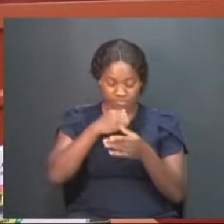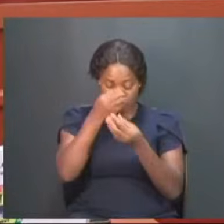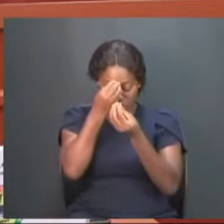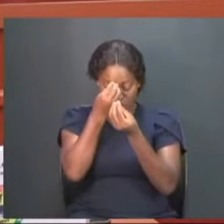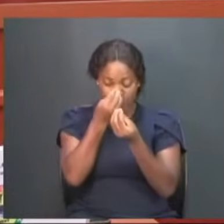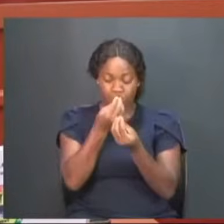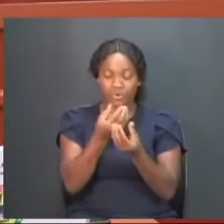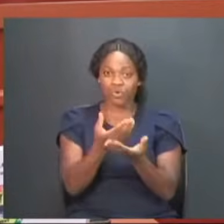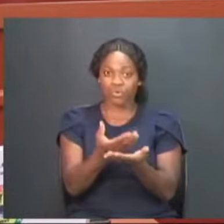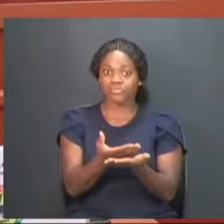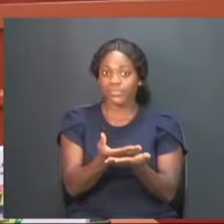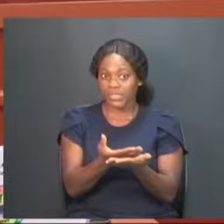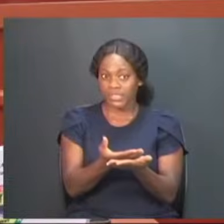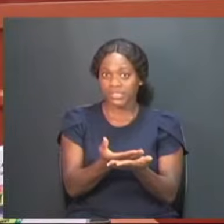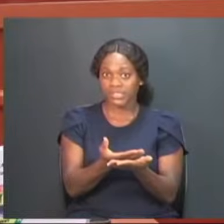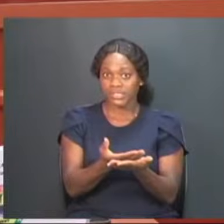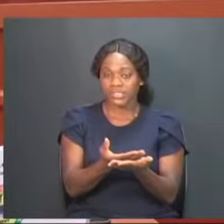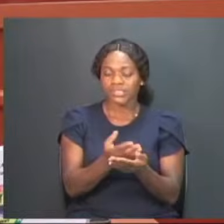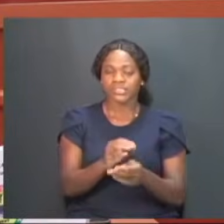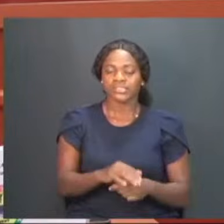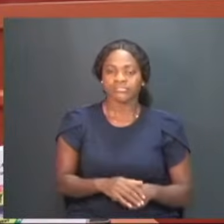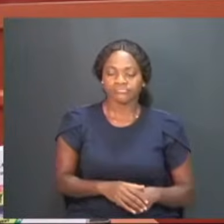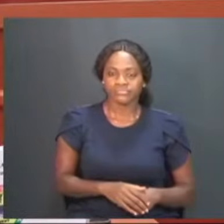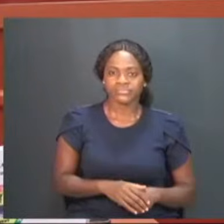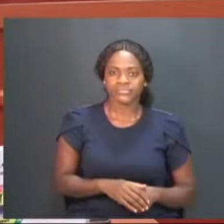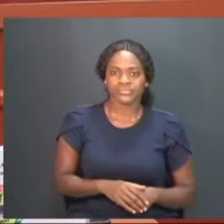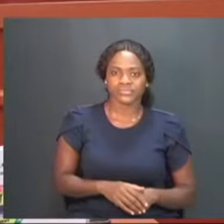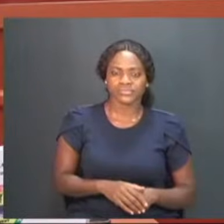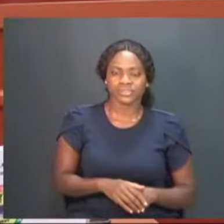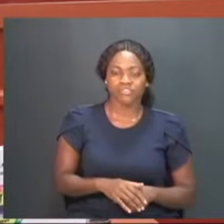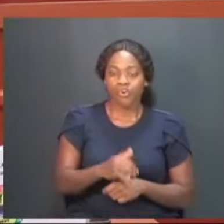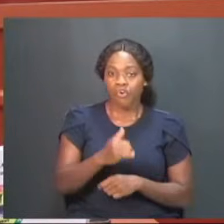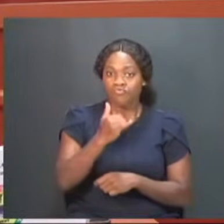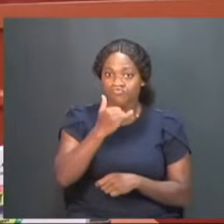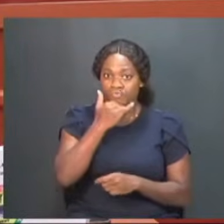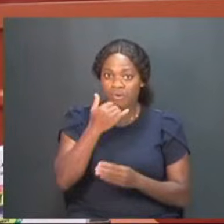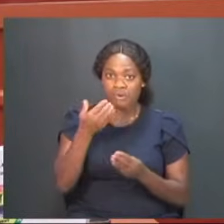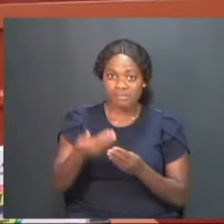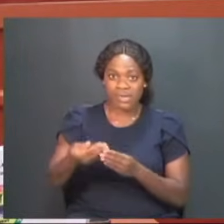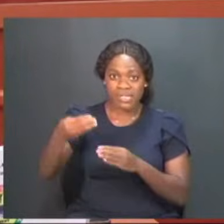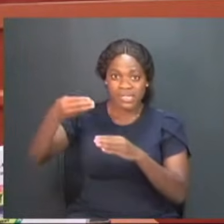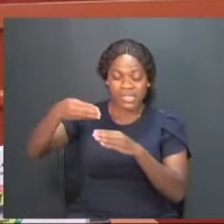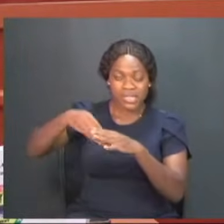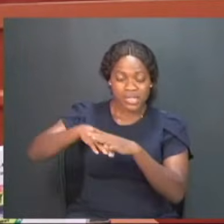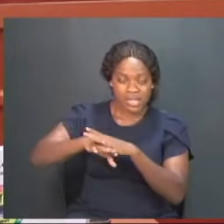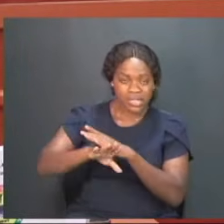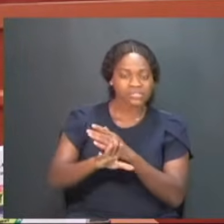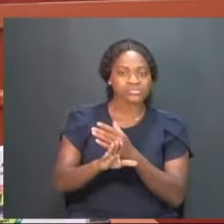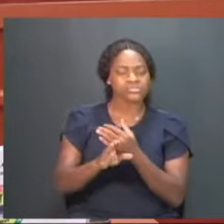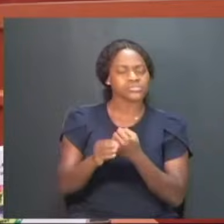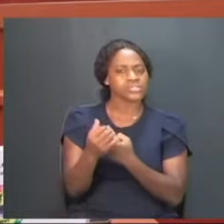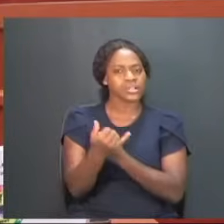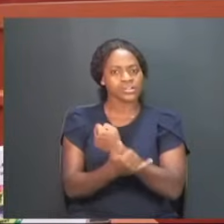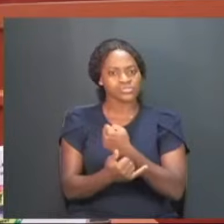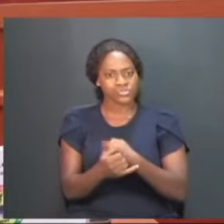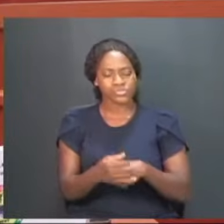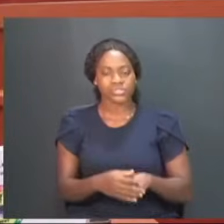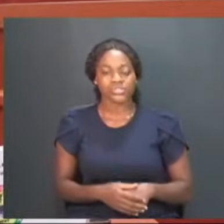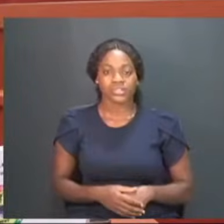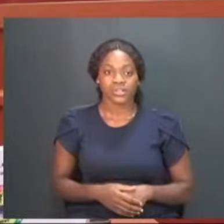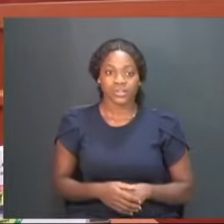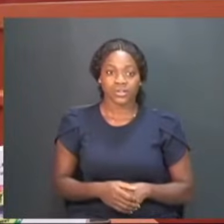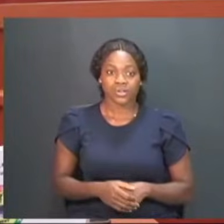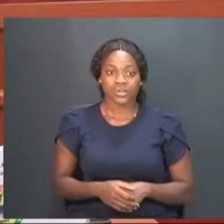with anti-money laundering activities, the risk of Ghana becoming a safe haven